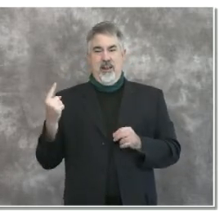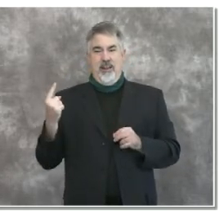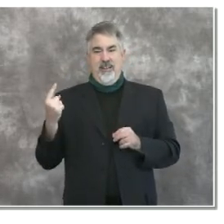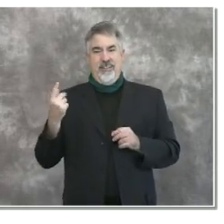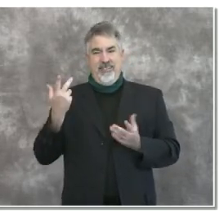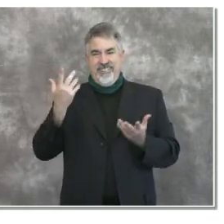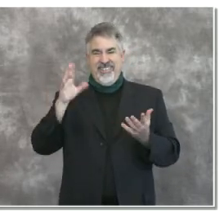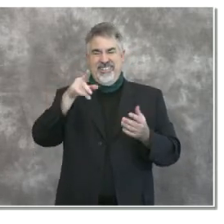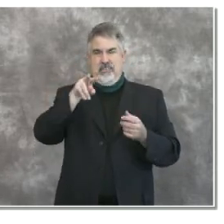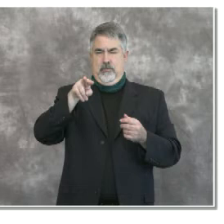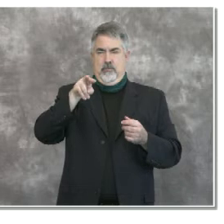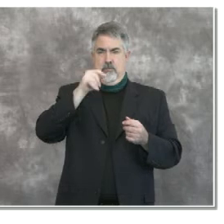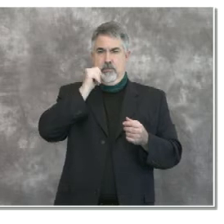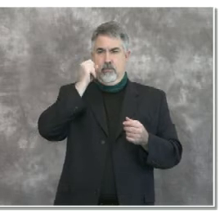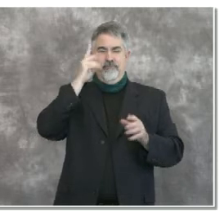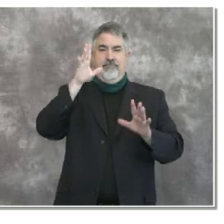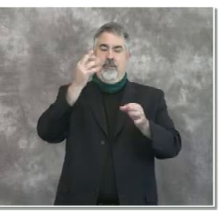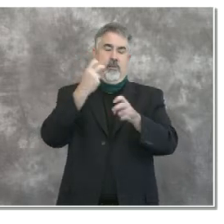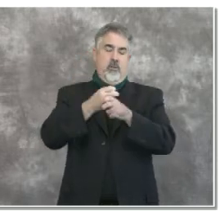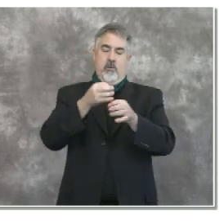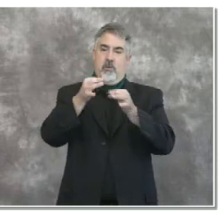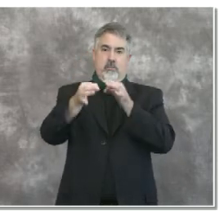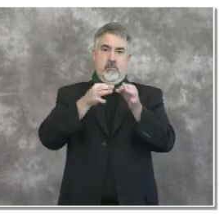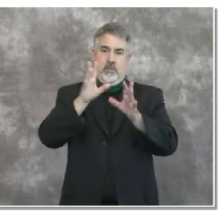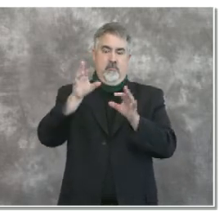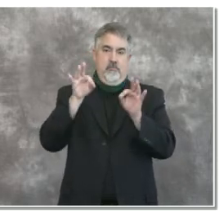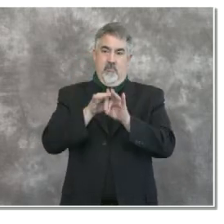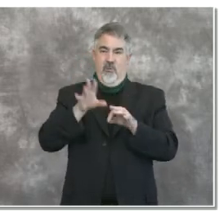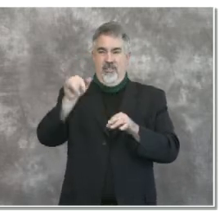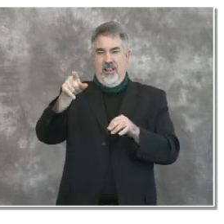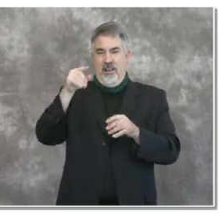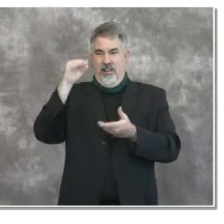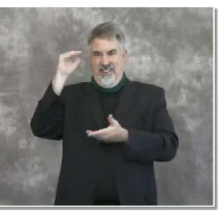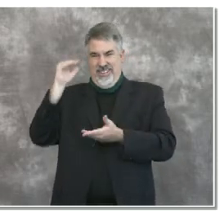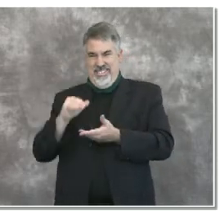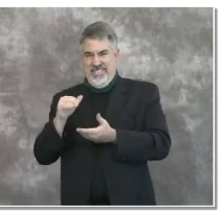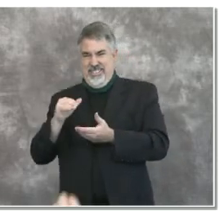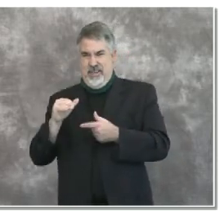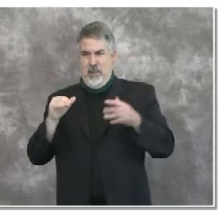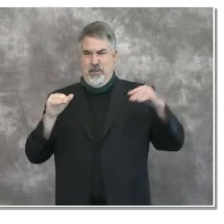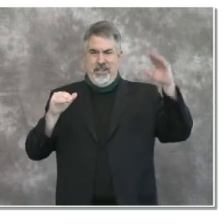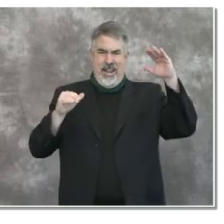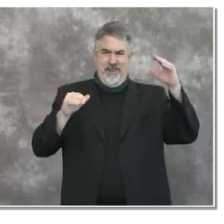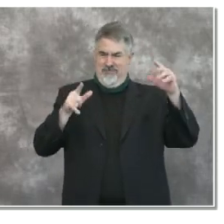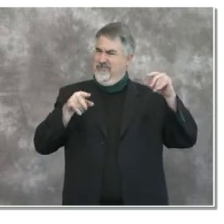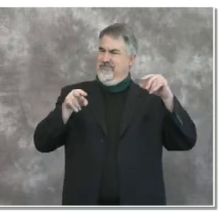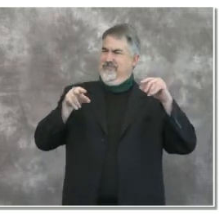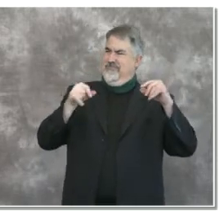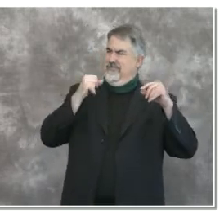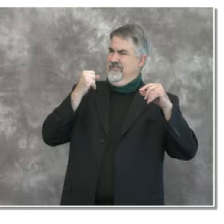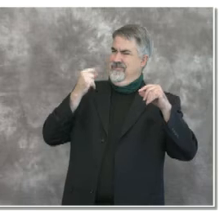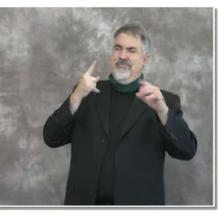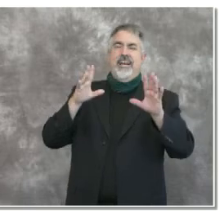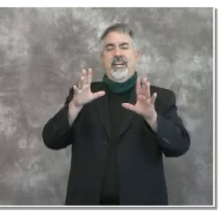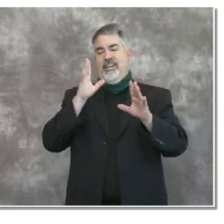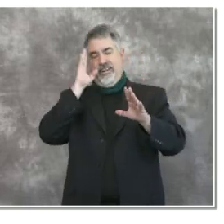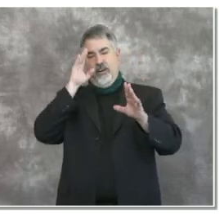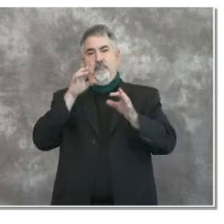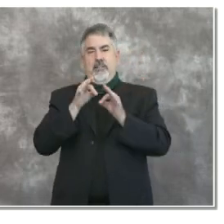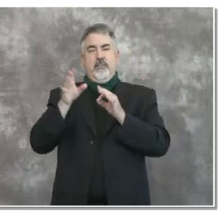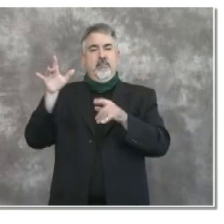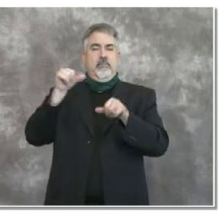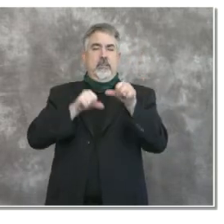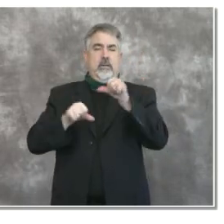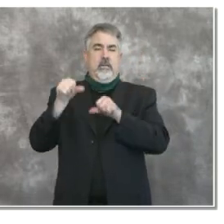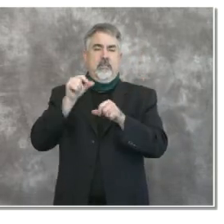to get things in the top right-hand corner, i.e. the blue zone. And what this